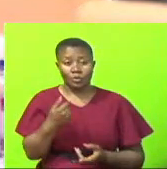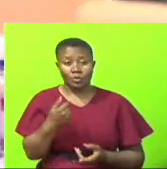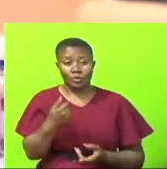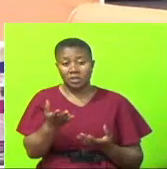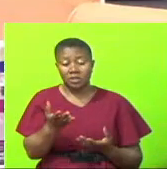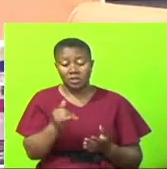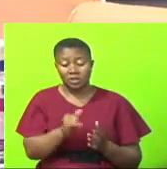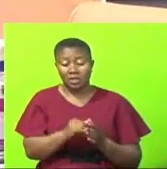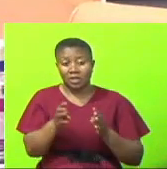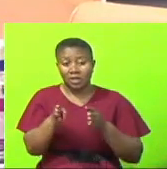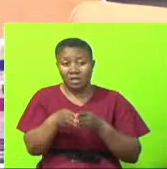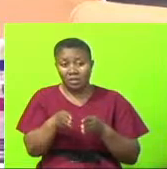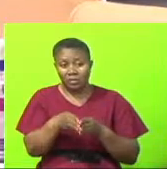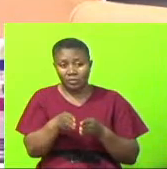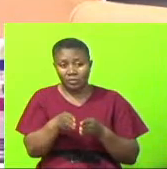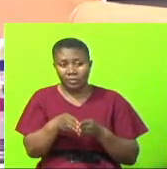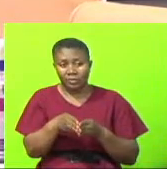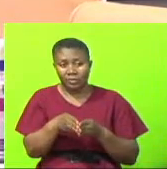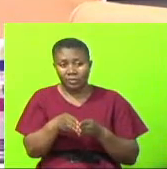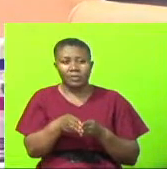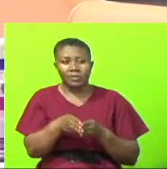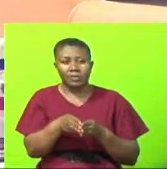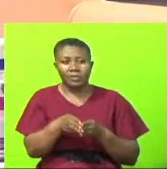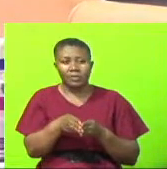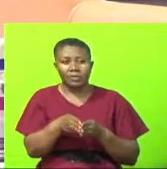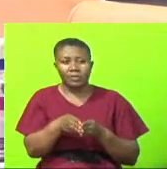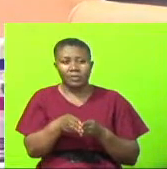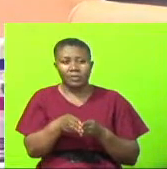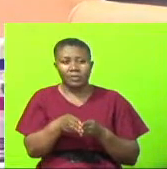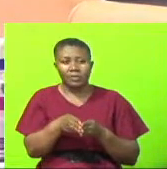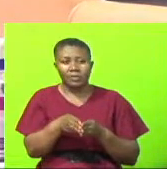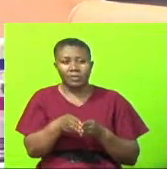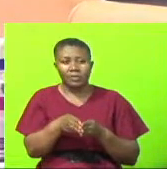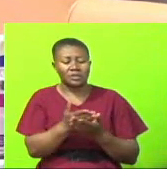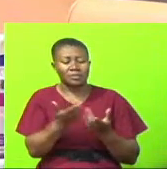that had some reason behind some of the provisions that we had made.